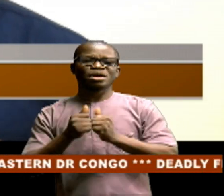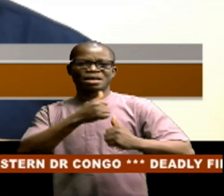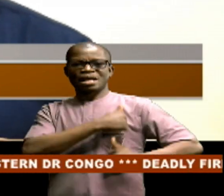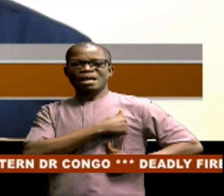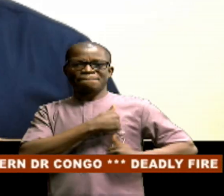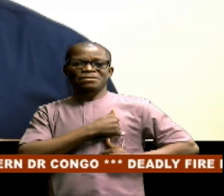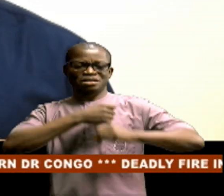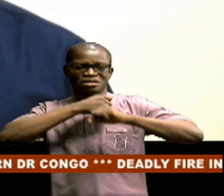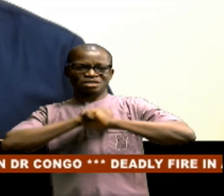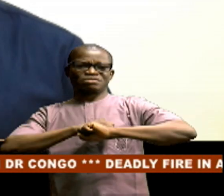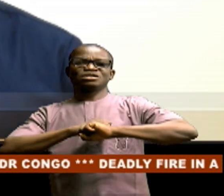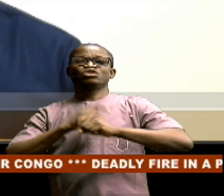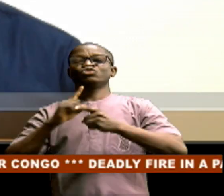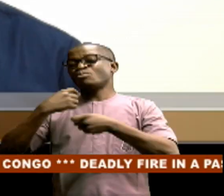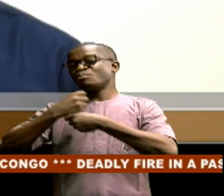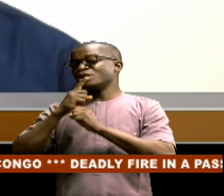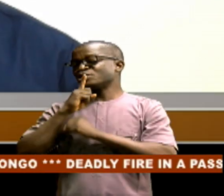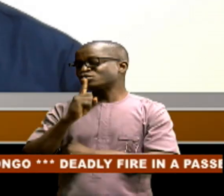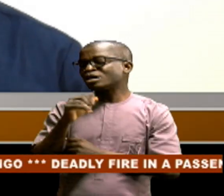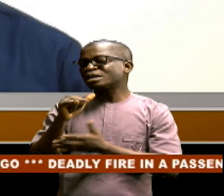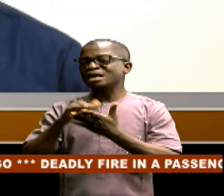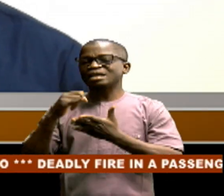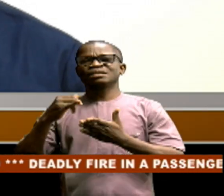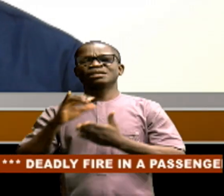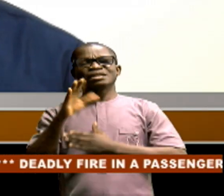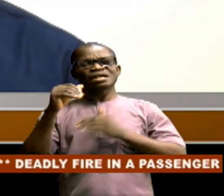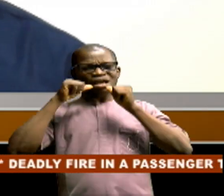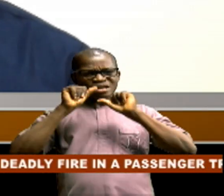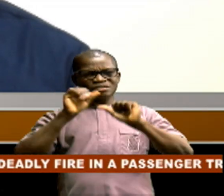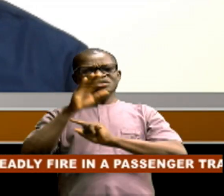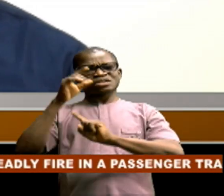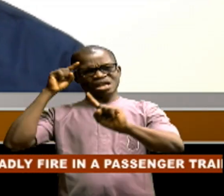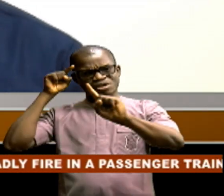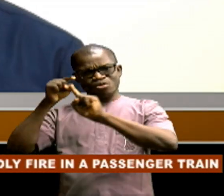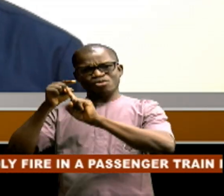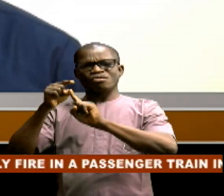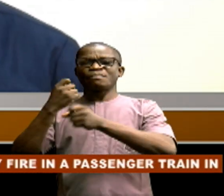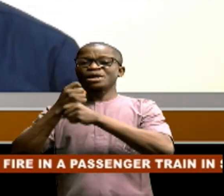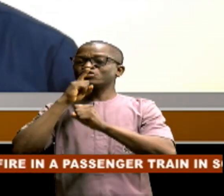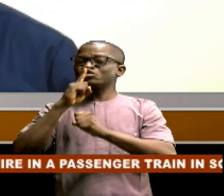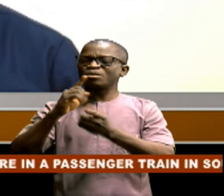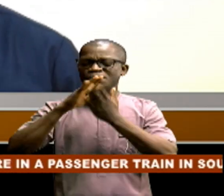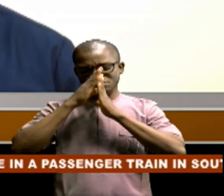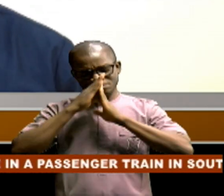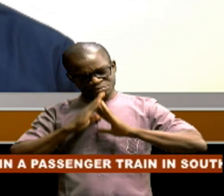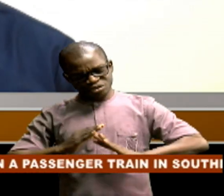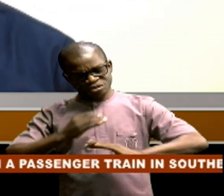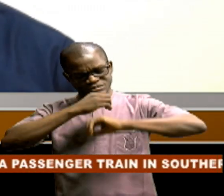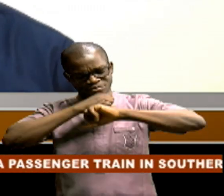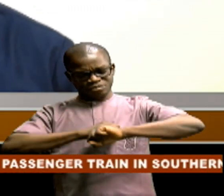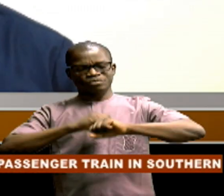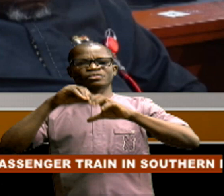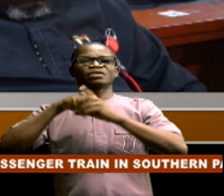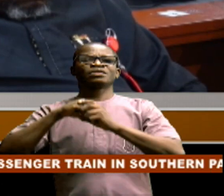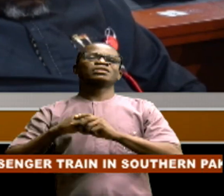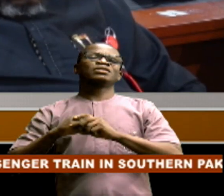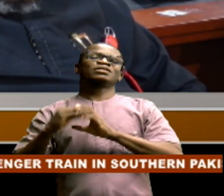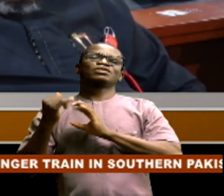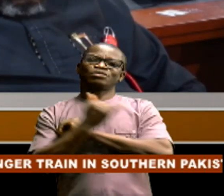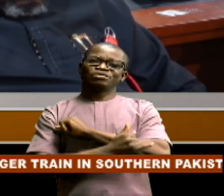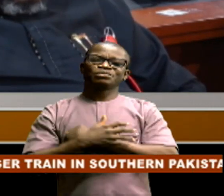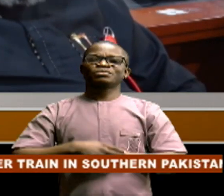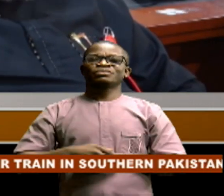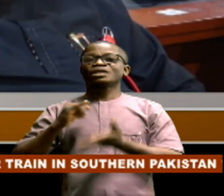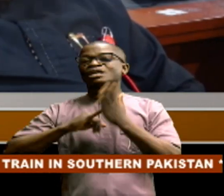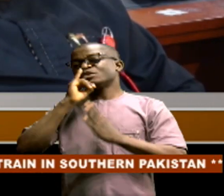agencies to ensure that they achieve their mandate by ensuring that there's peace and security in the polity. It is hoped